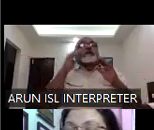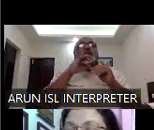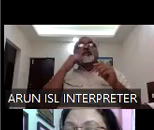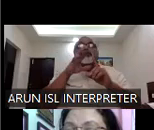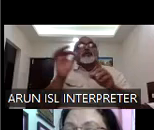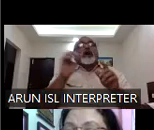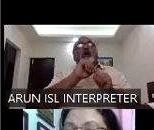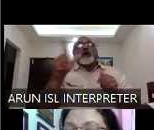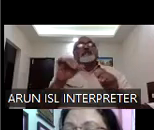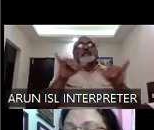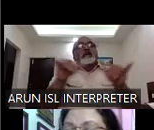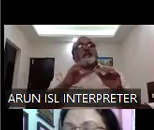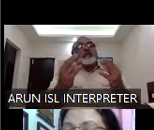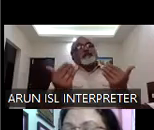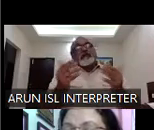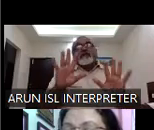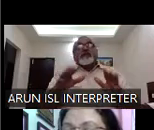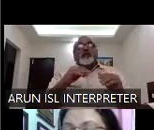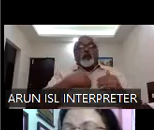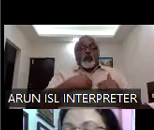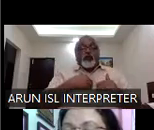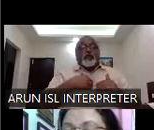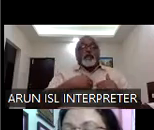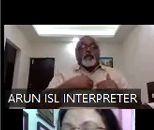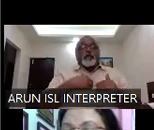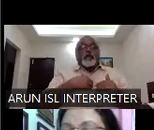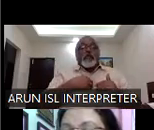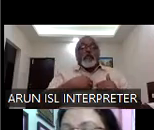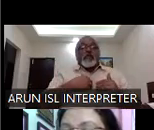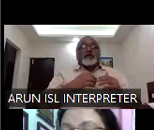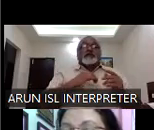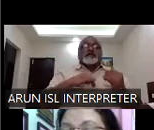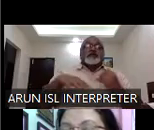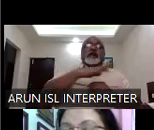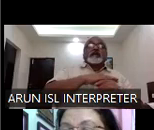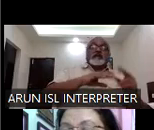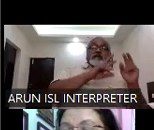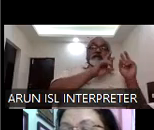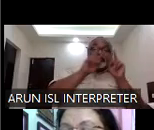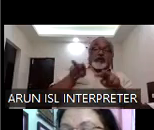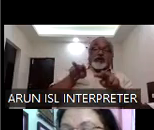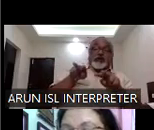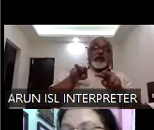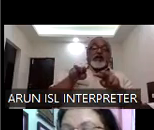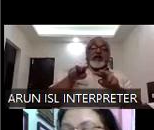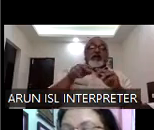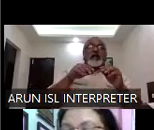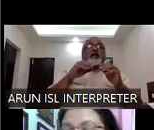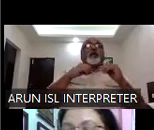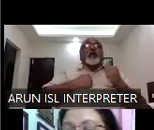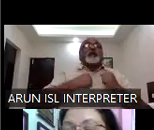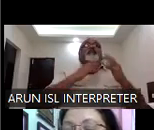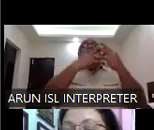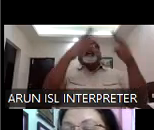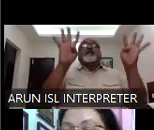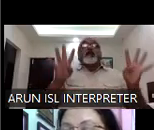the way the ableist, it is the way the society's framework is built.